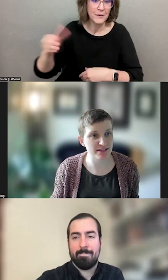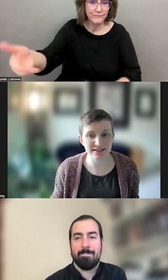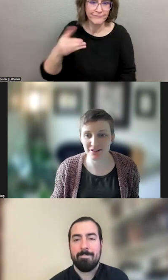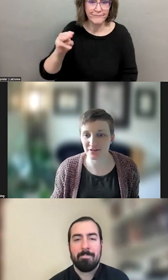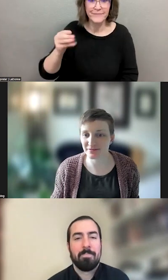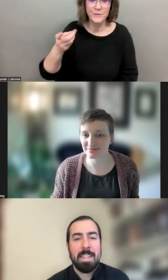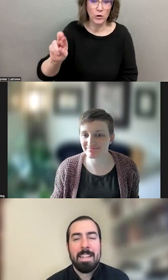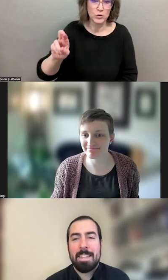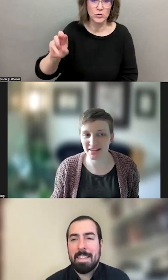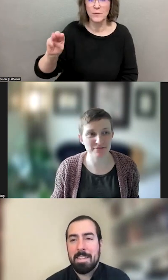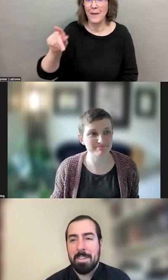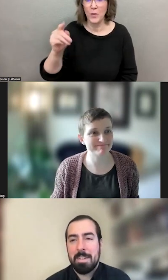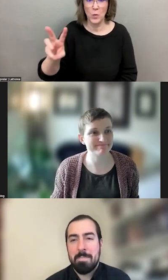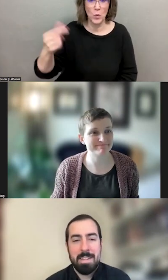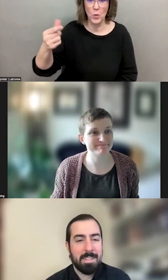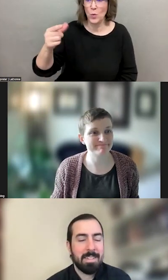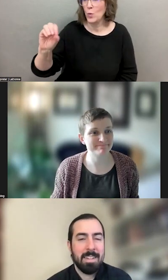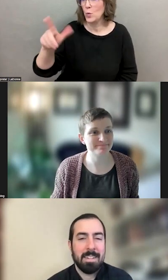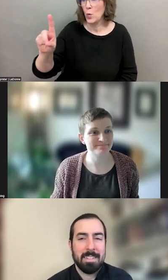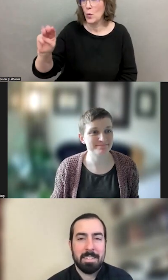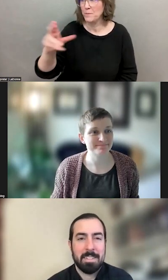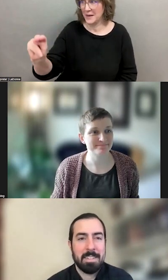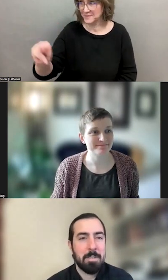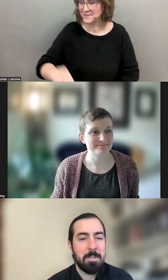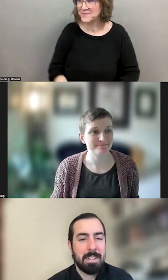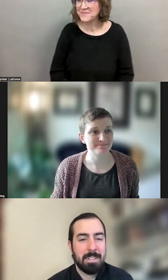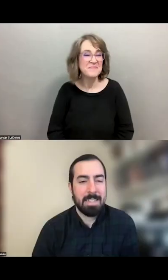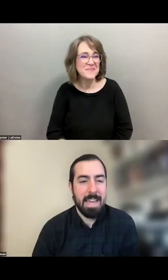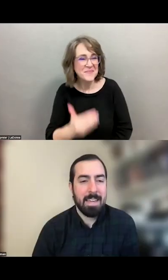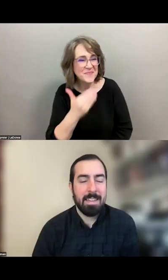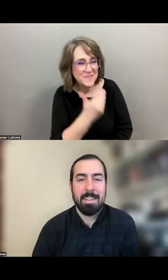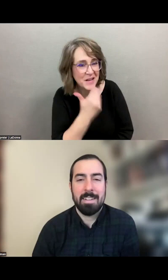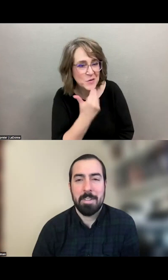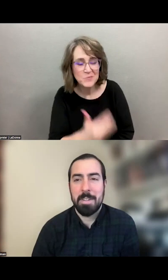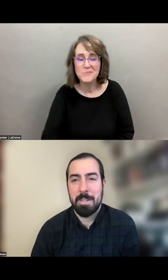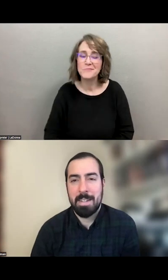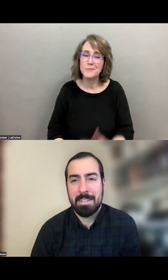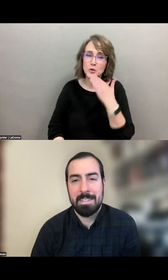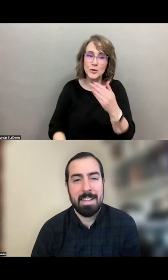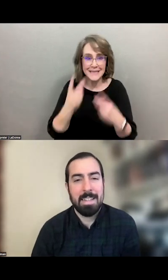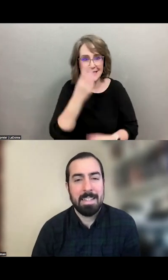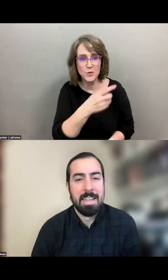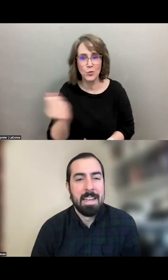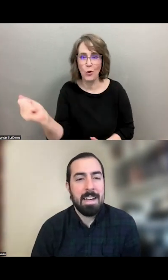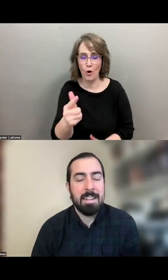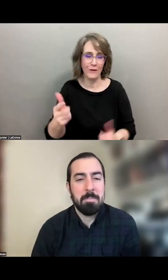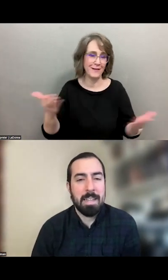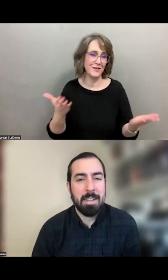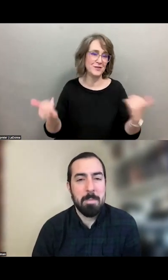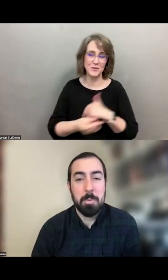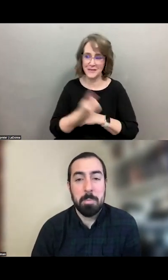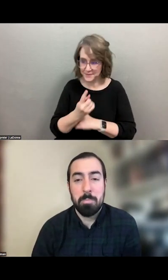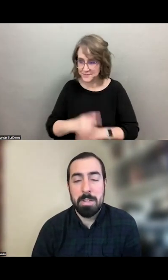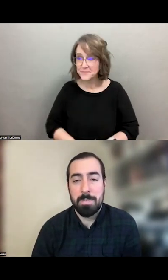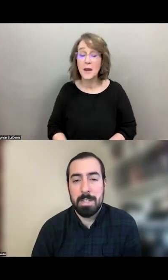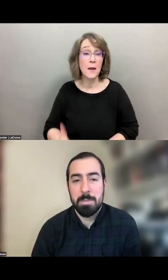with us. So, Matthew. Thank you very much. Good to see everyone here today. We can go to the next slide. My